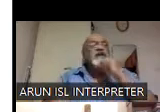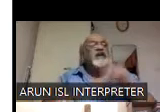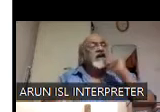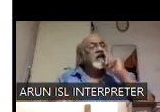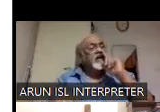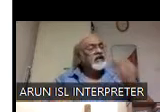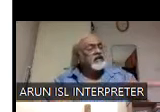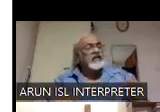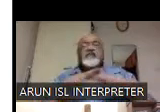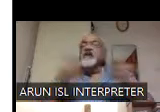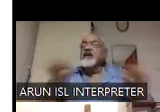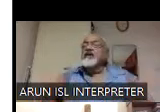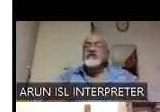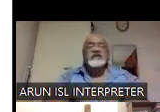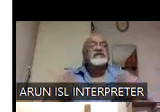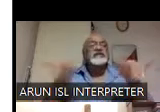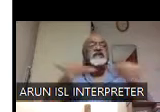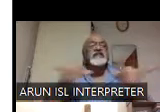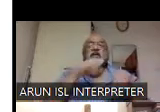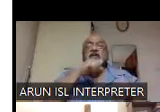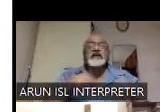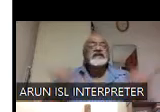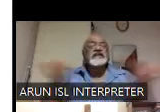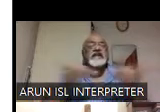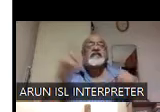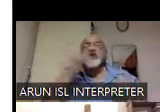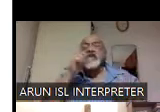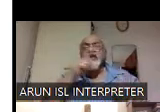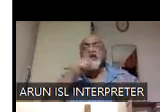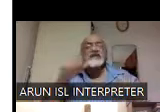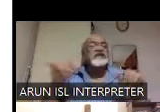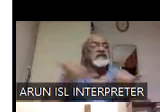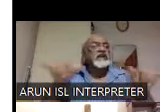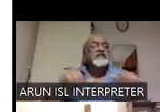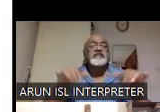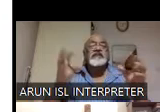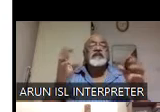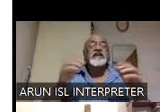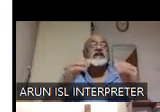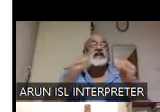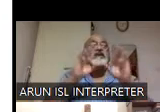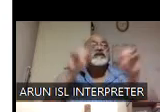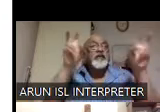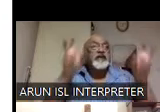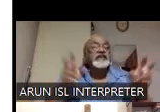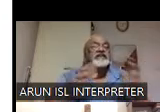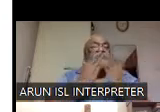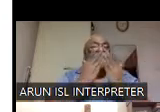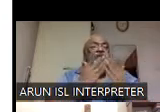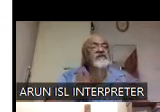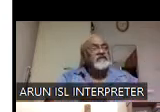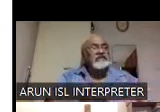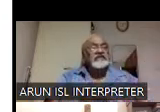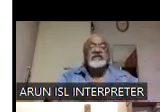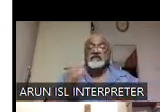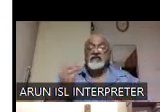family setup, same age, same university, same subjects, yet we find that there are certain